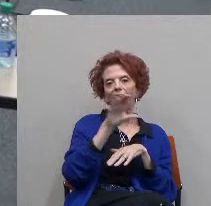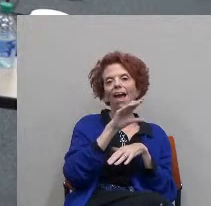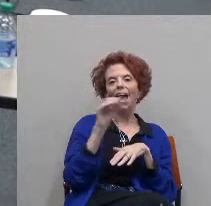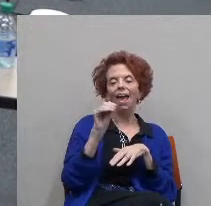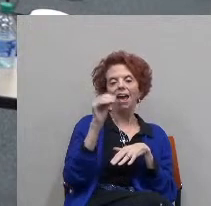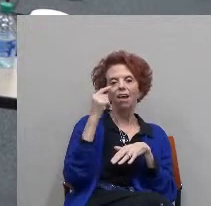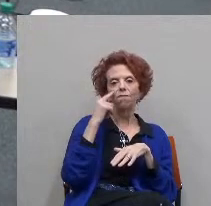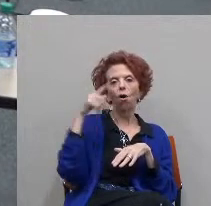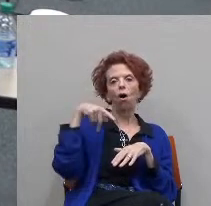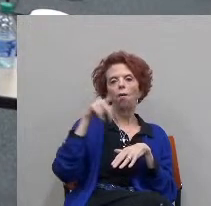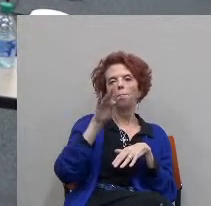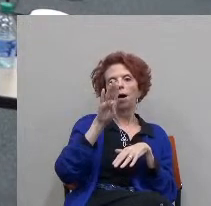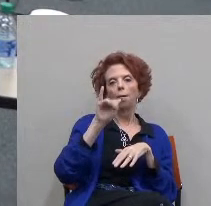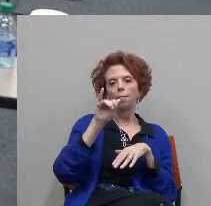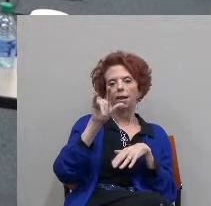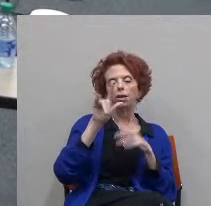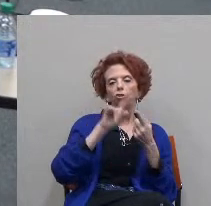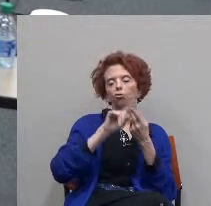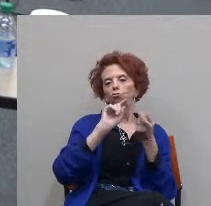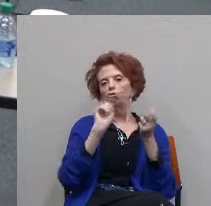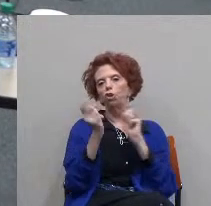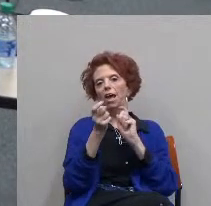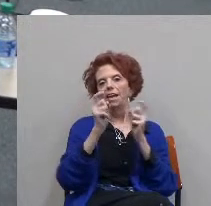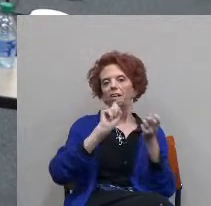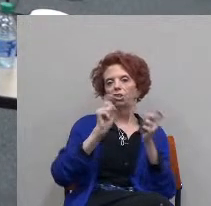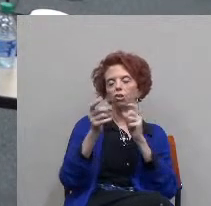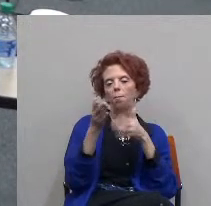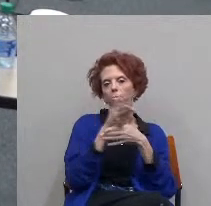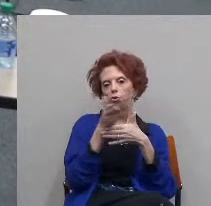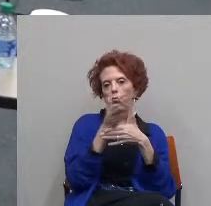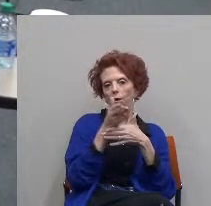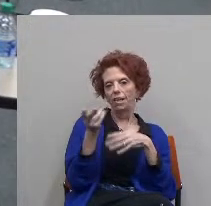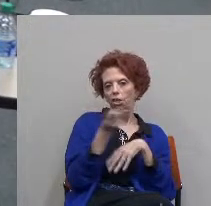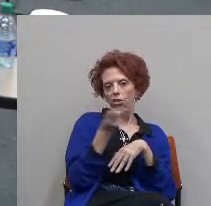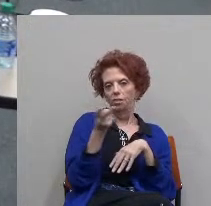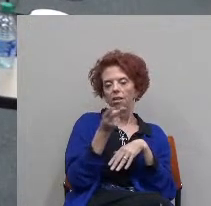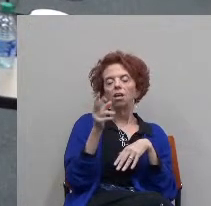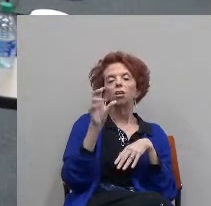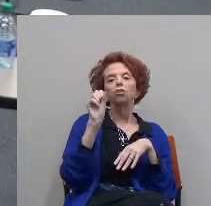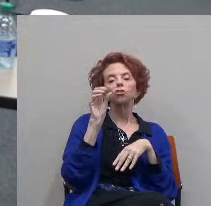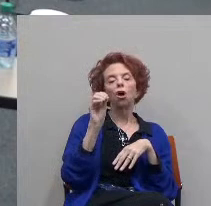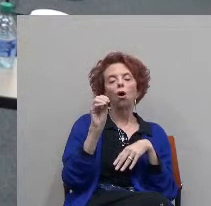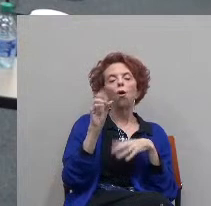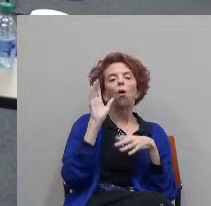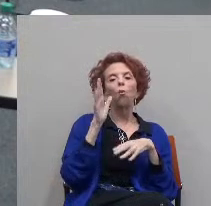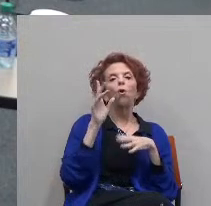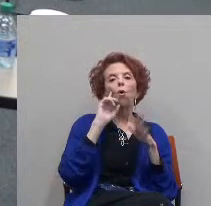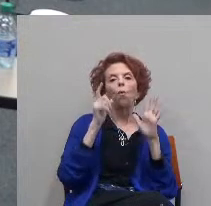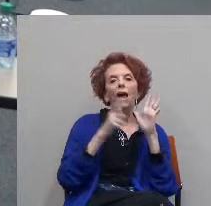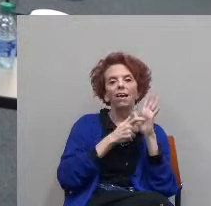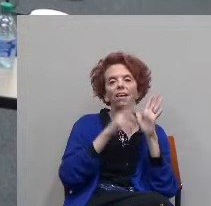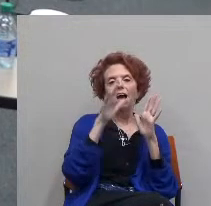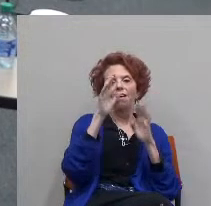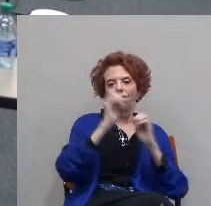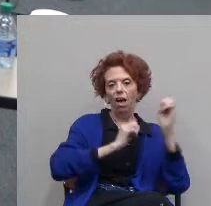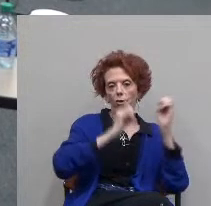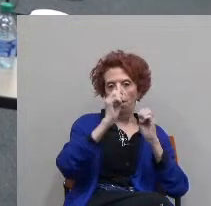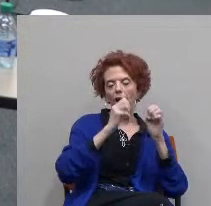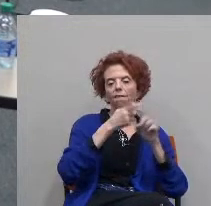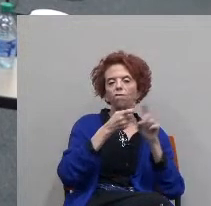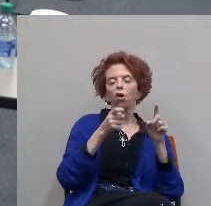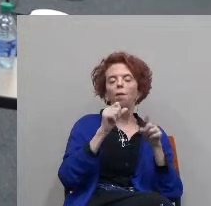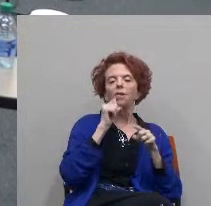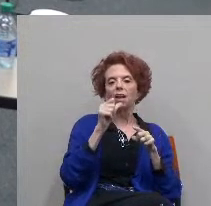the public system to be able to switch back and forth between that. So if it recognize your evaluations